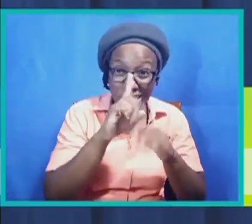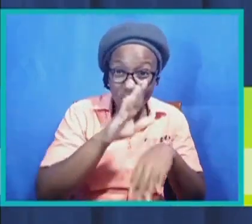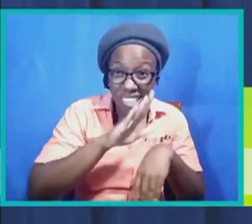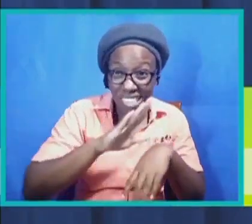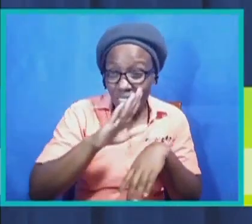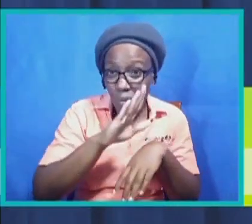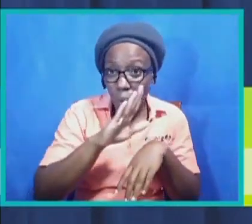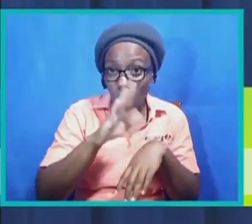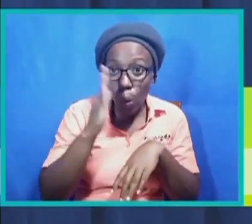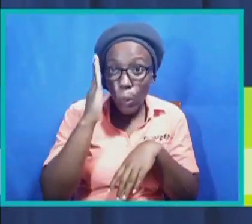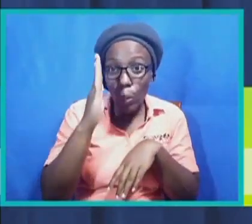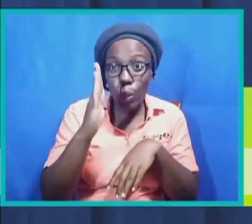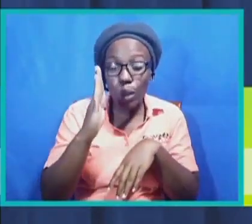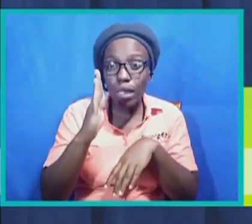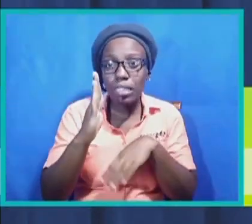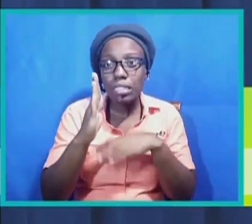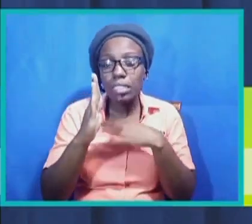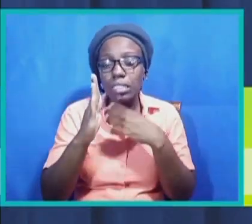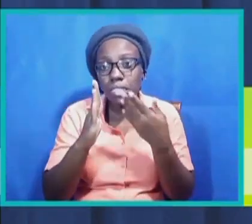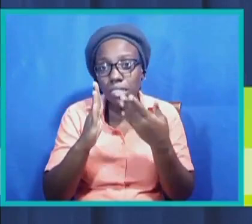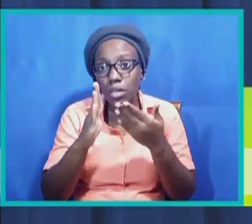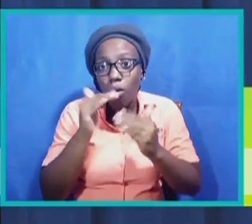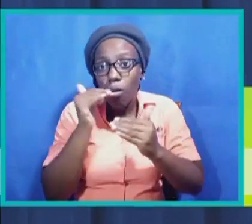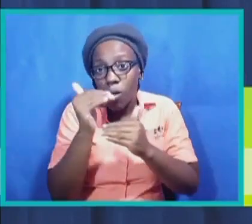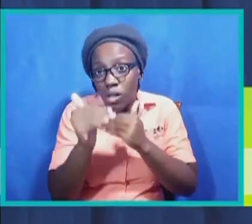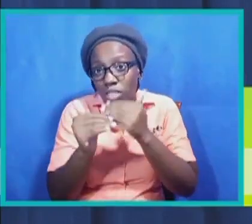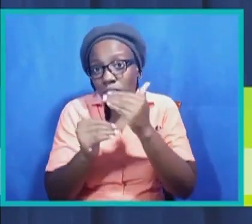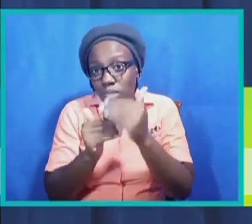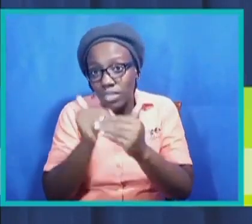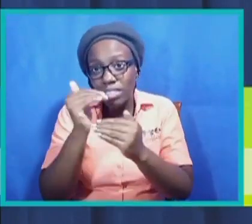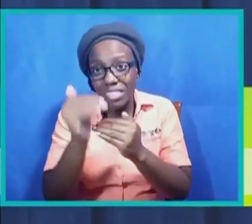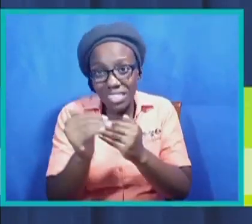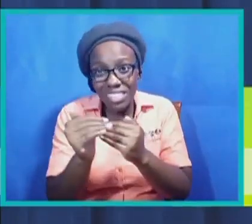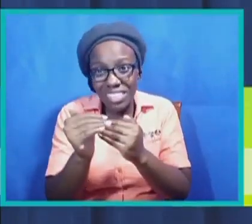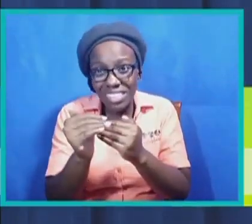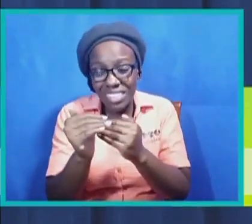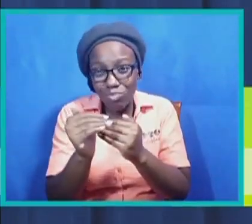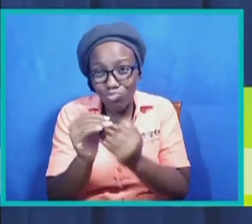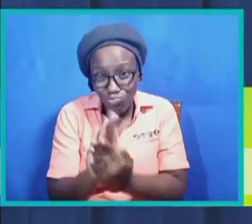a system which disrupts the process as it's supposed to.